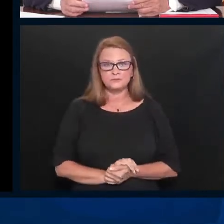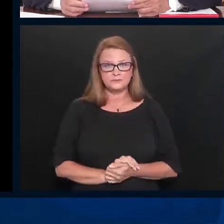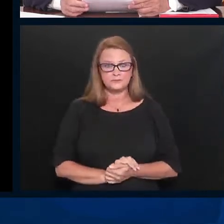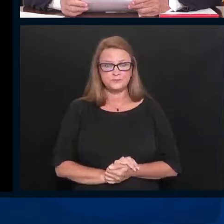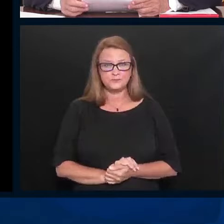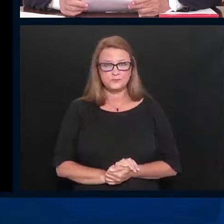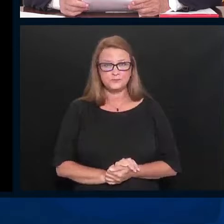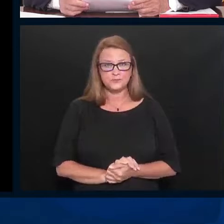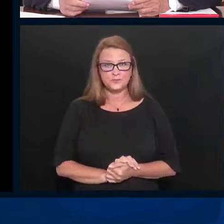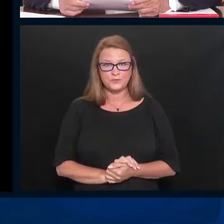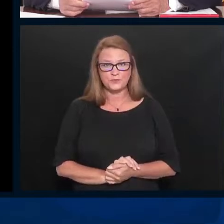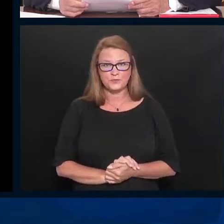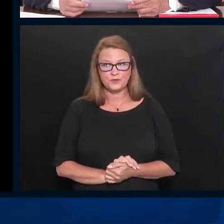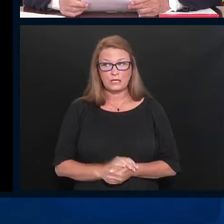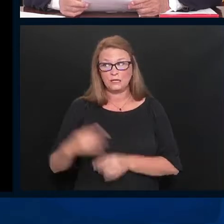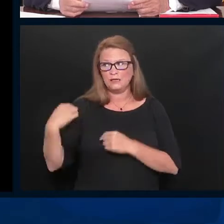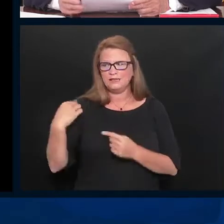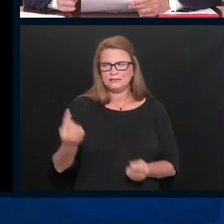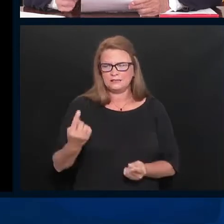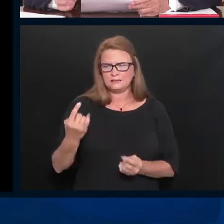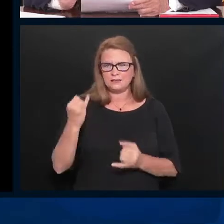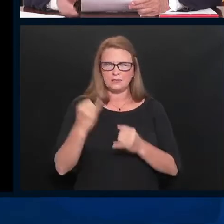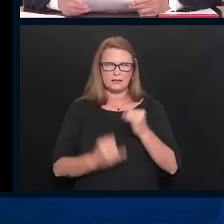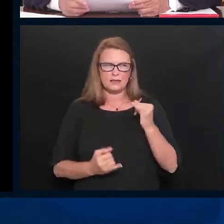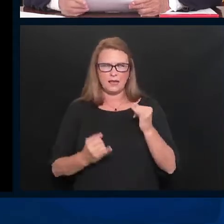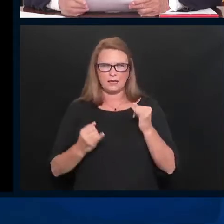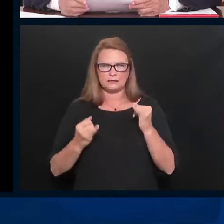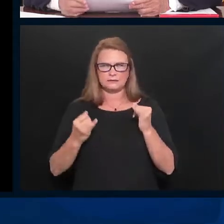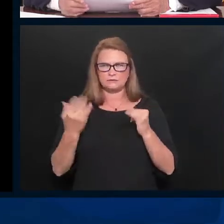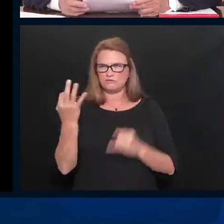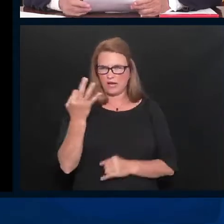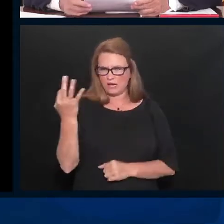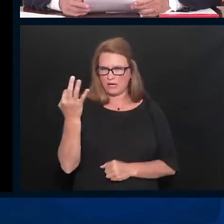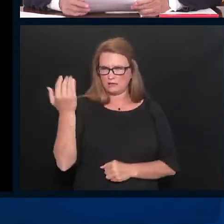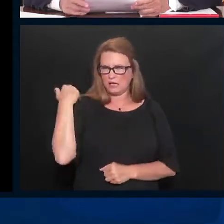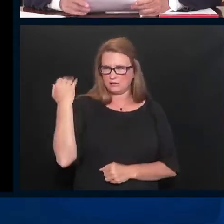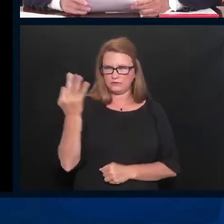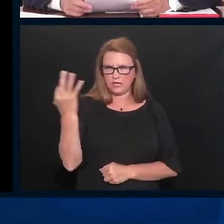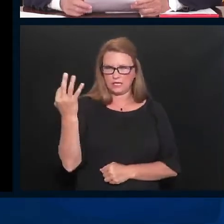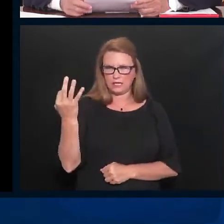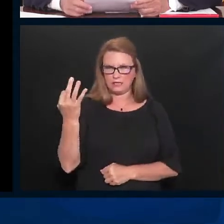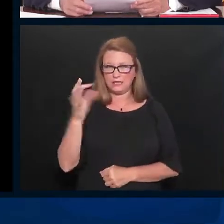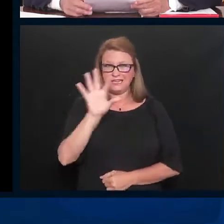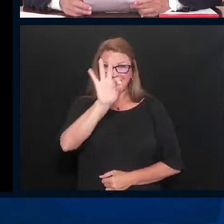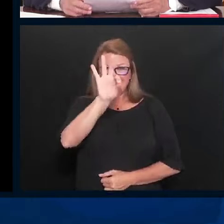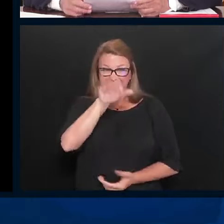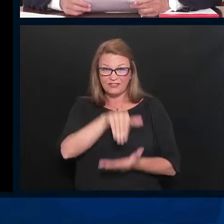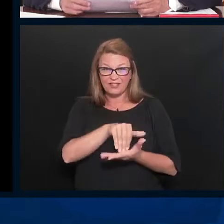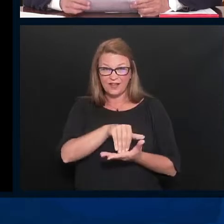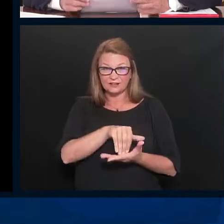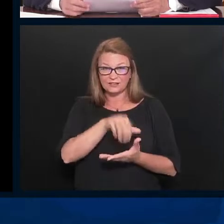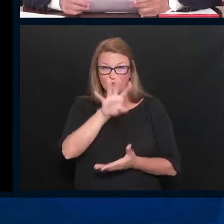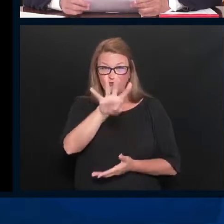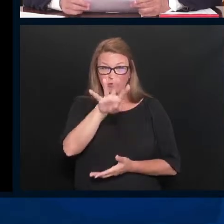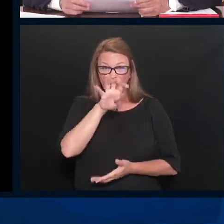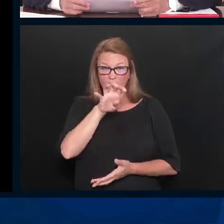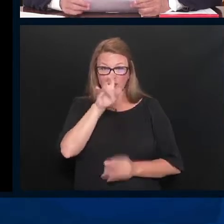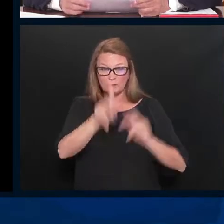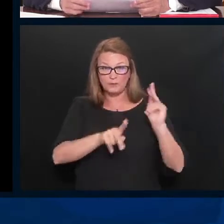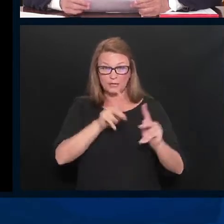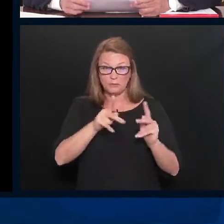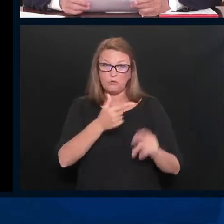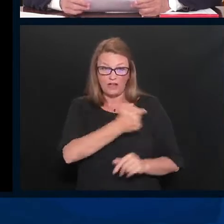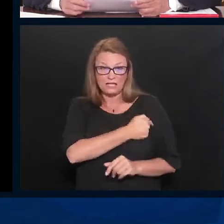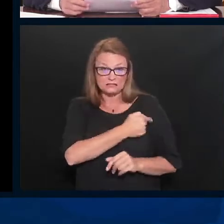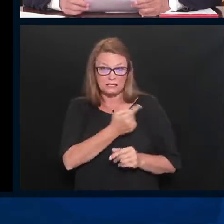since the last time we were here, we have gotten 9,400 more people vaccinated, and that's